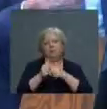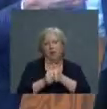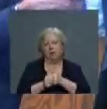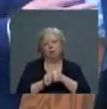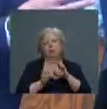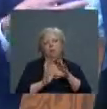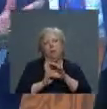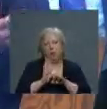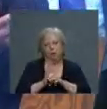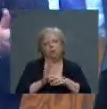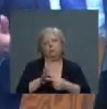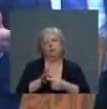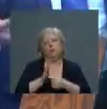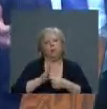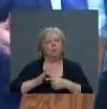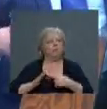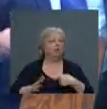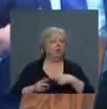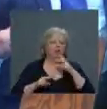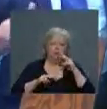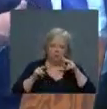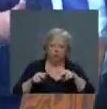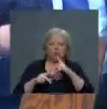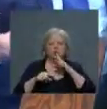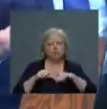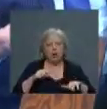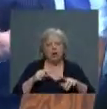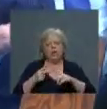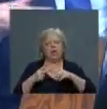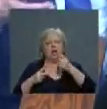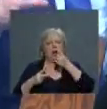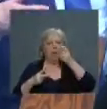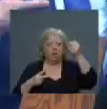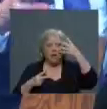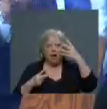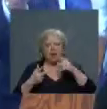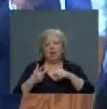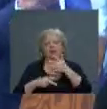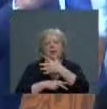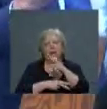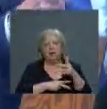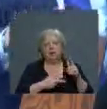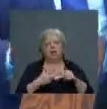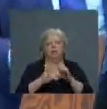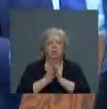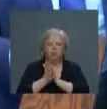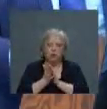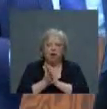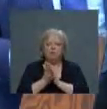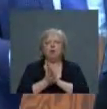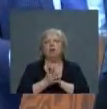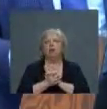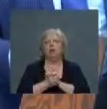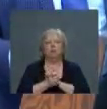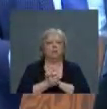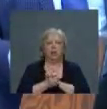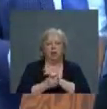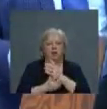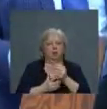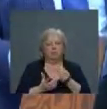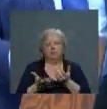and we've looked at drainage, we've looked at lighting, we've looked at landscaping, we've looked at traffic,